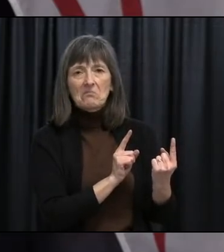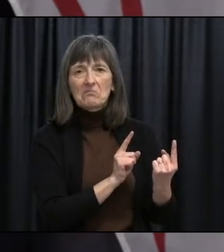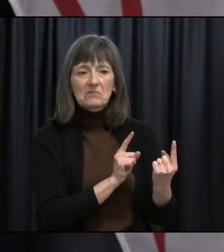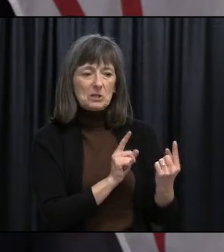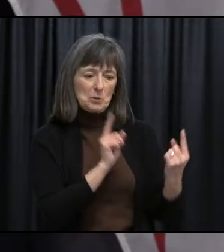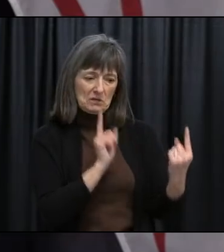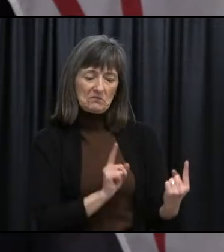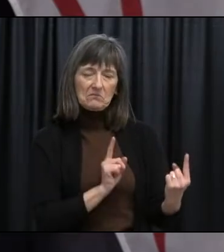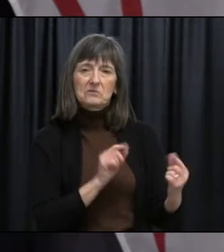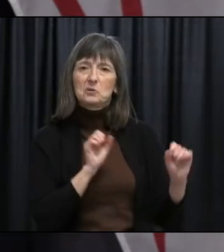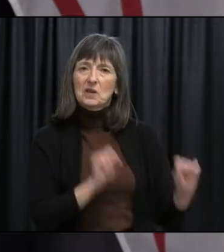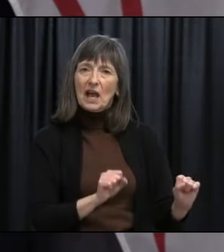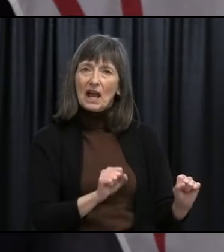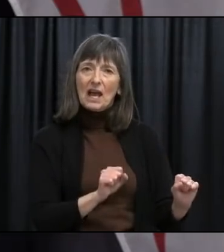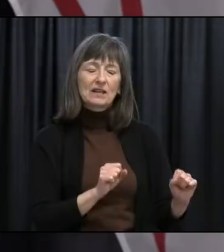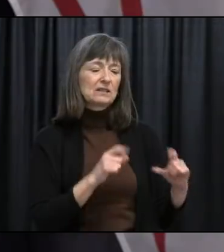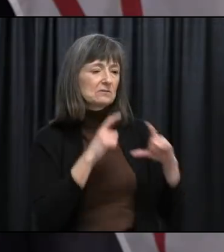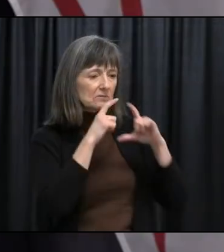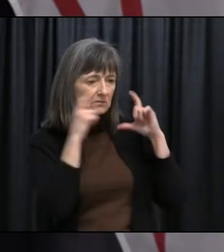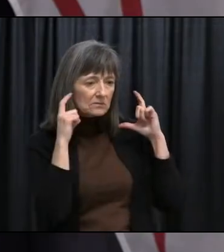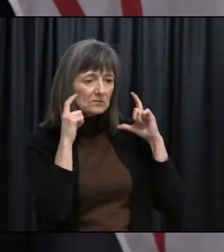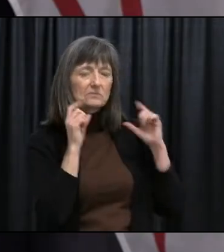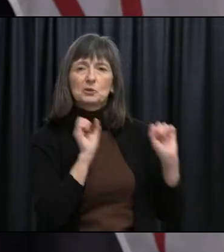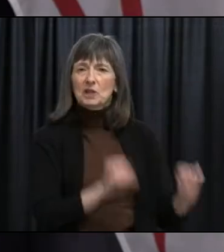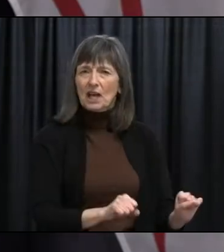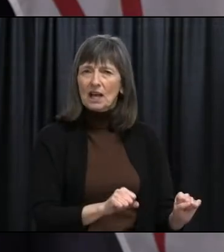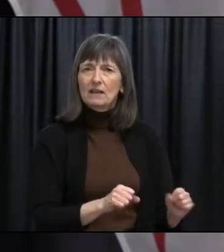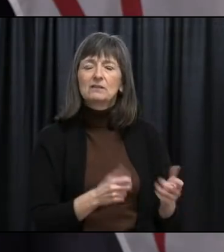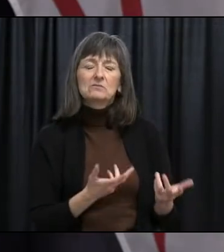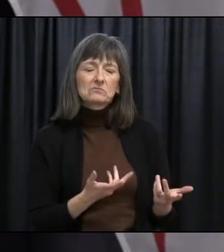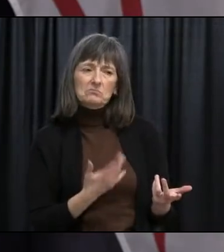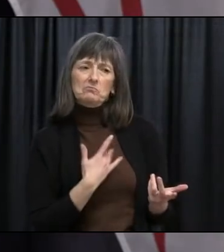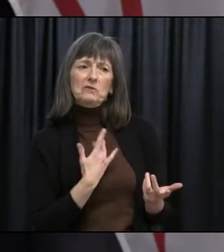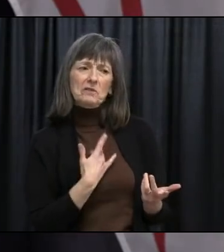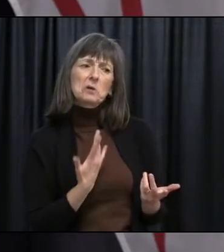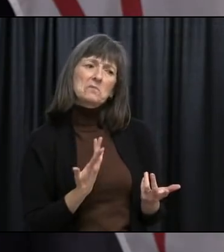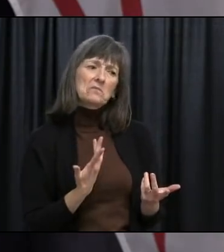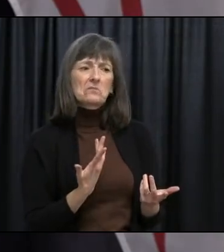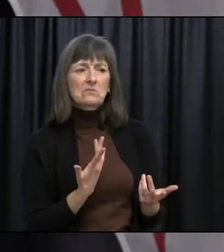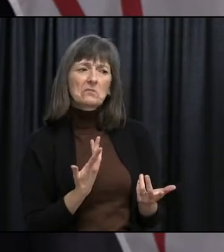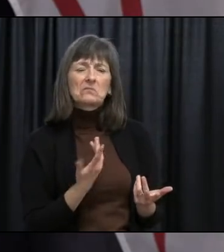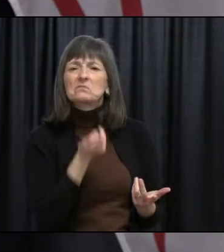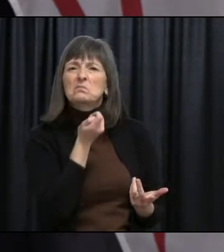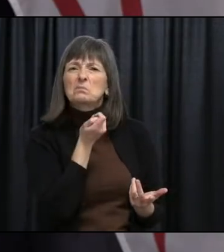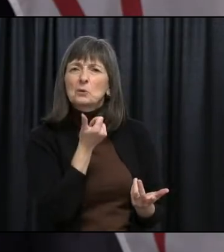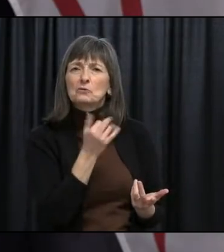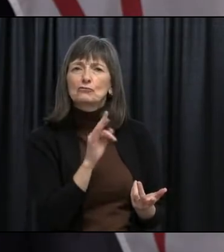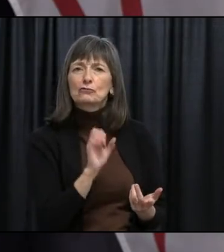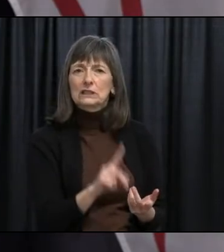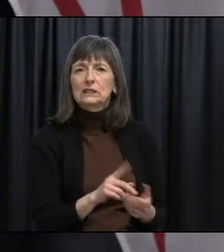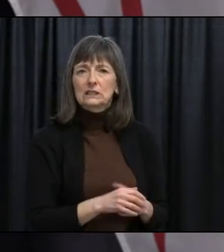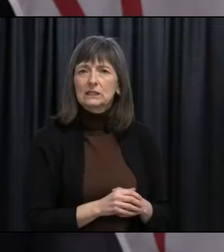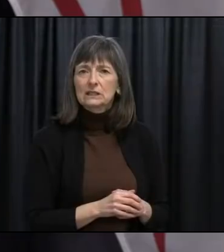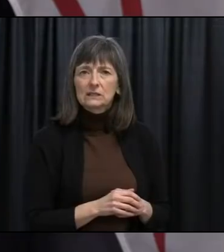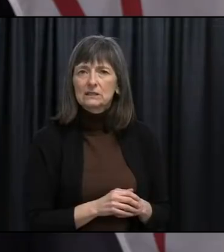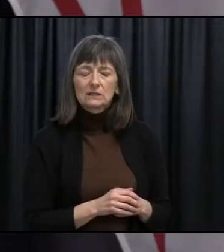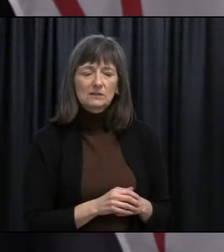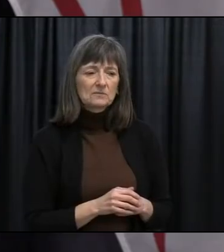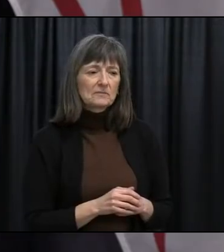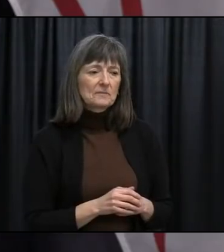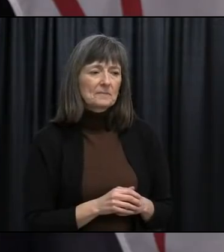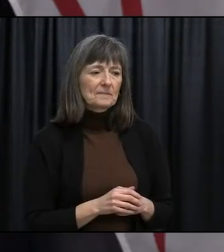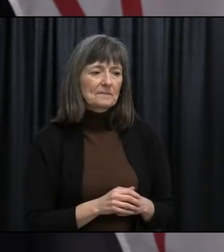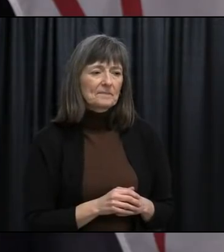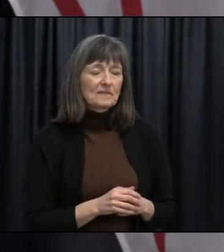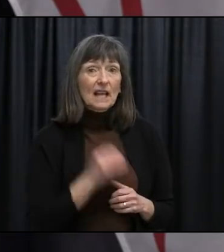physical distancing, even sort of in a salon, can be maintained, we felt that the risk really, if we